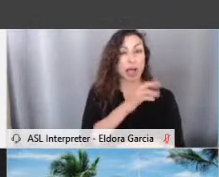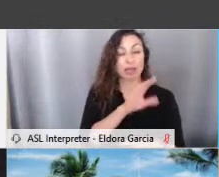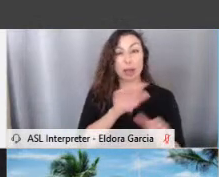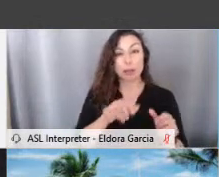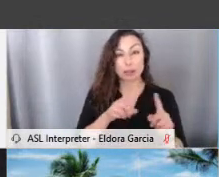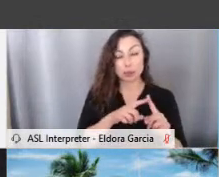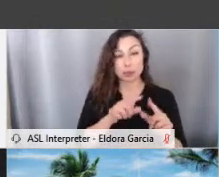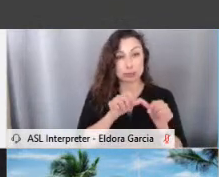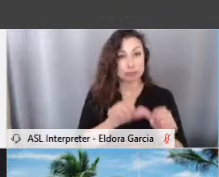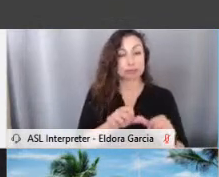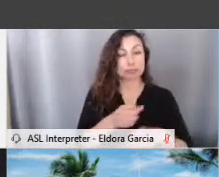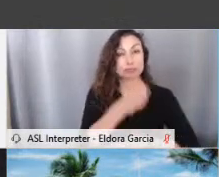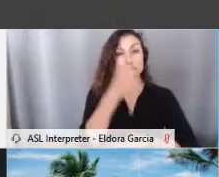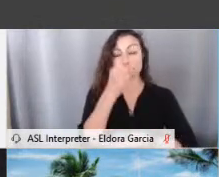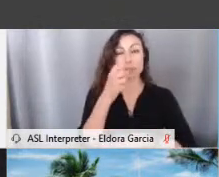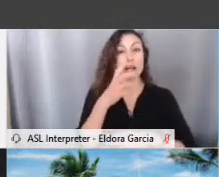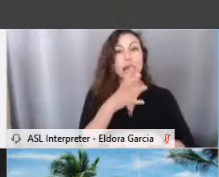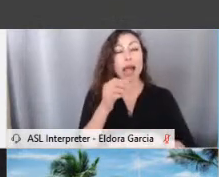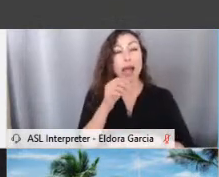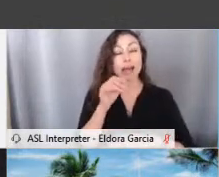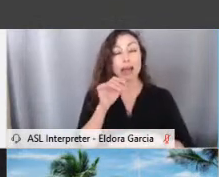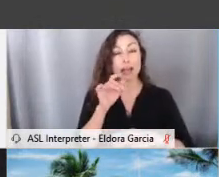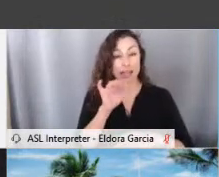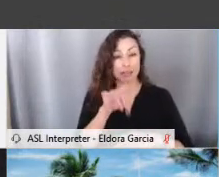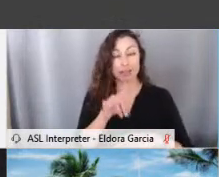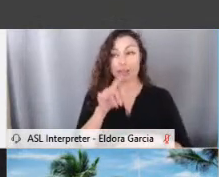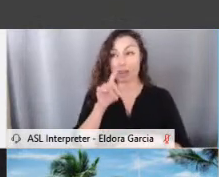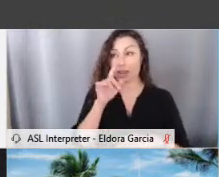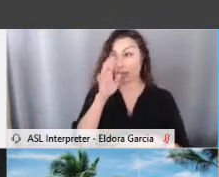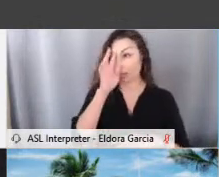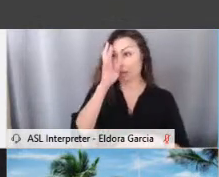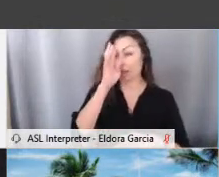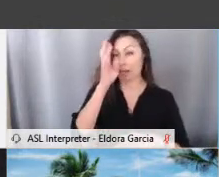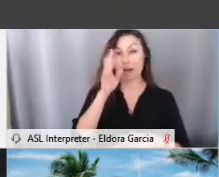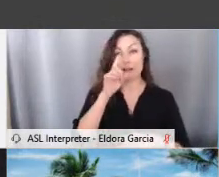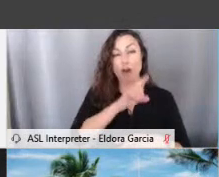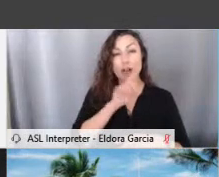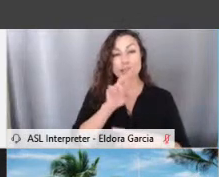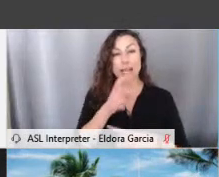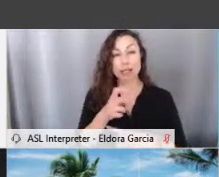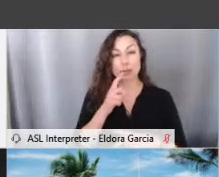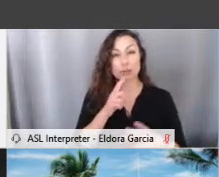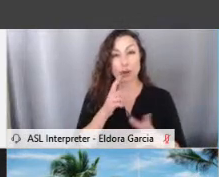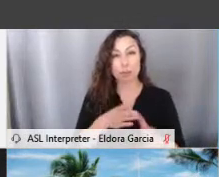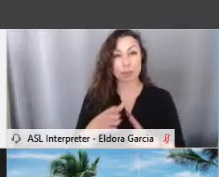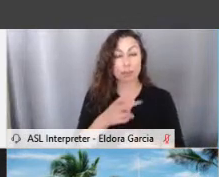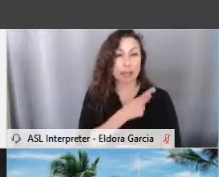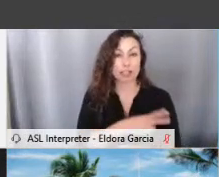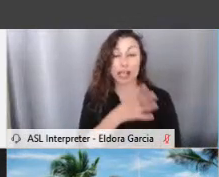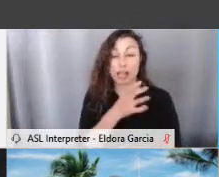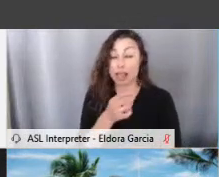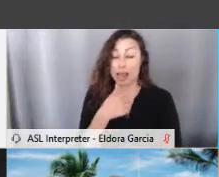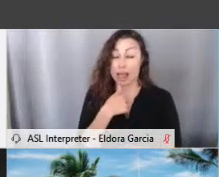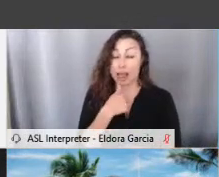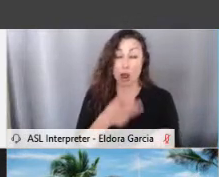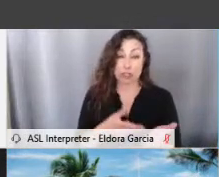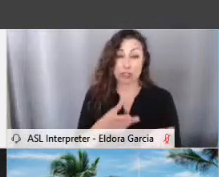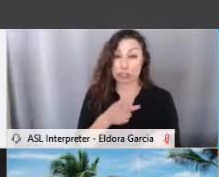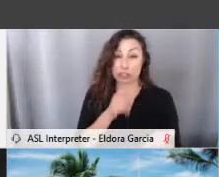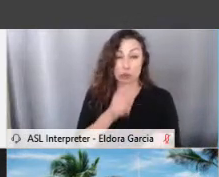at jeopardy were they to bill a false diagnosis for a patient. And frankly, I don't believe that that's going on.